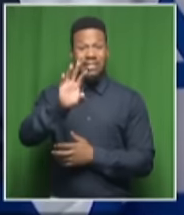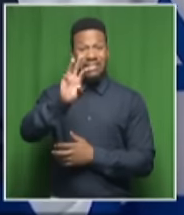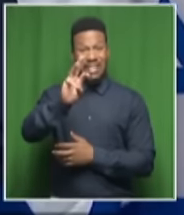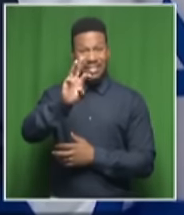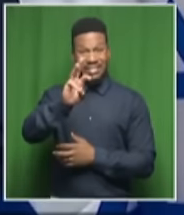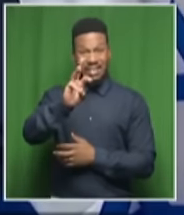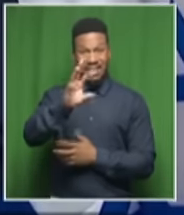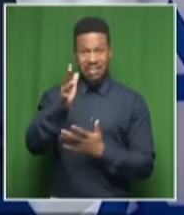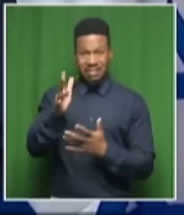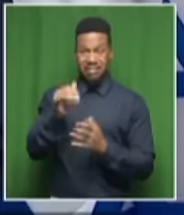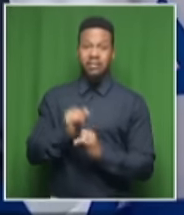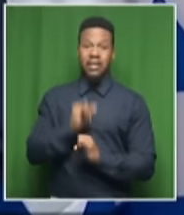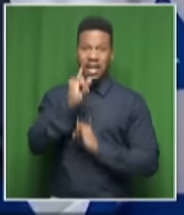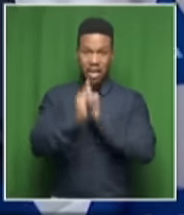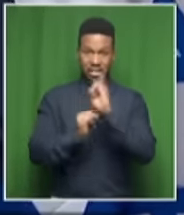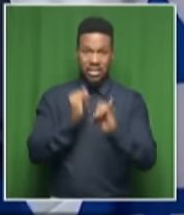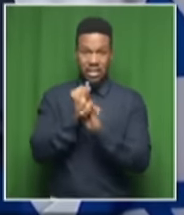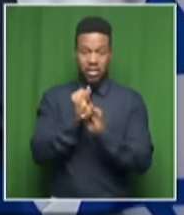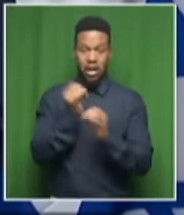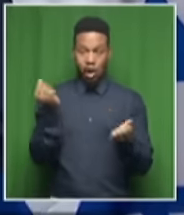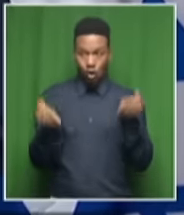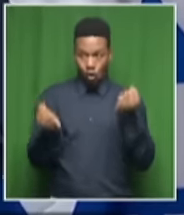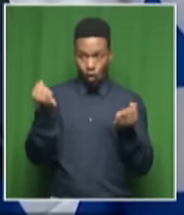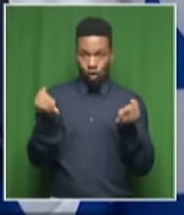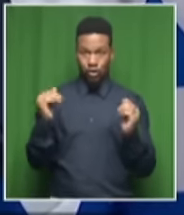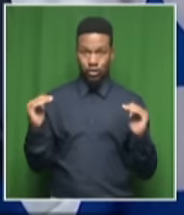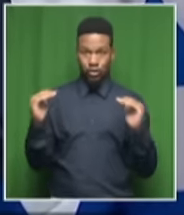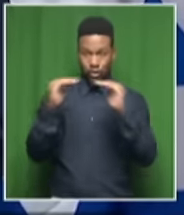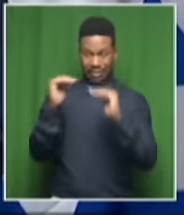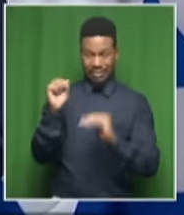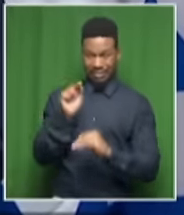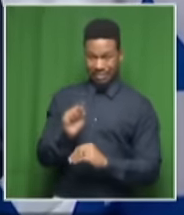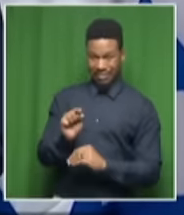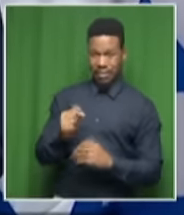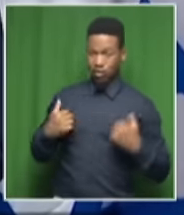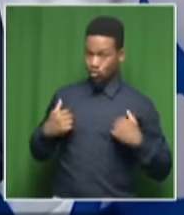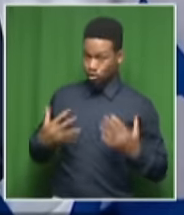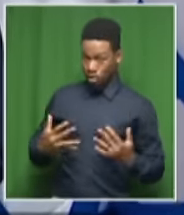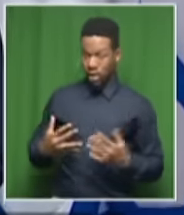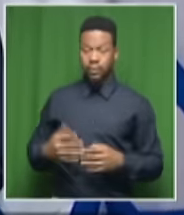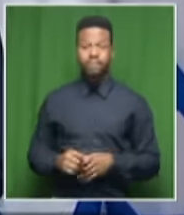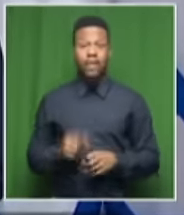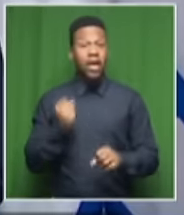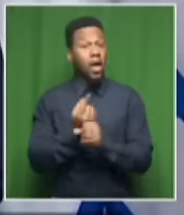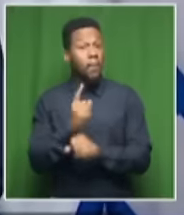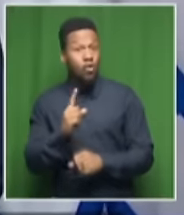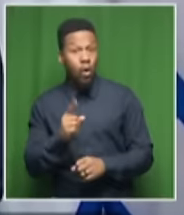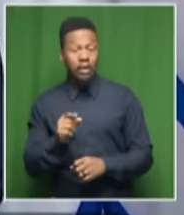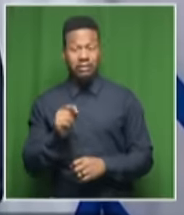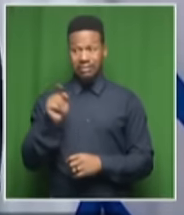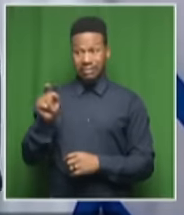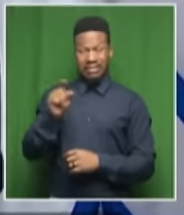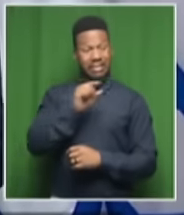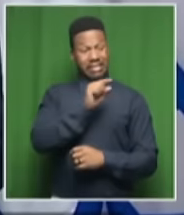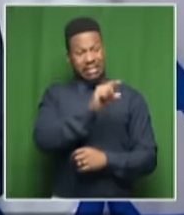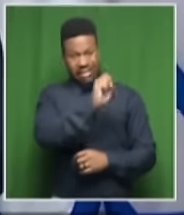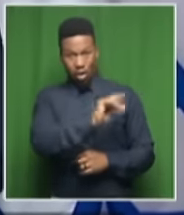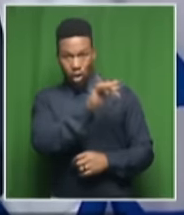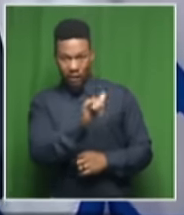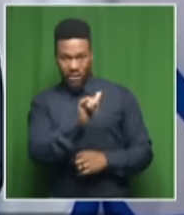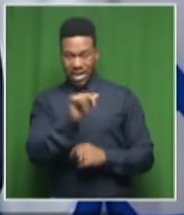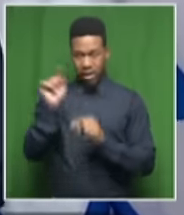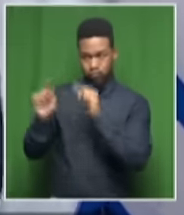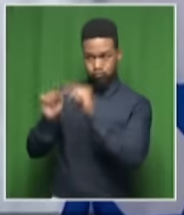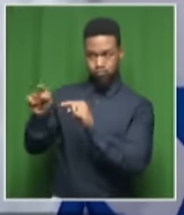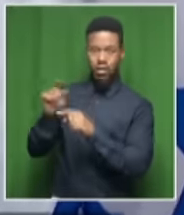the International Court of Justice in The Hague, whereby South Africa has sued Israel for